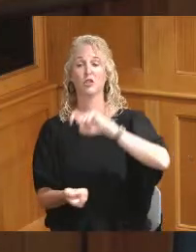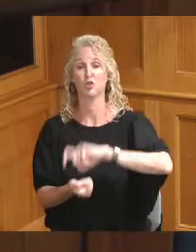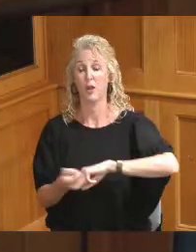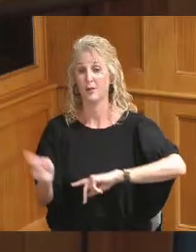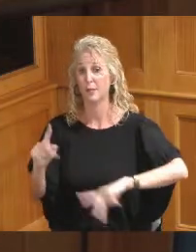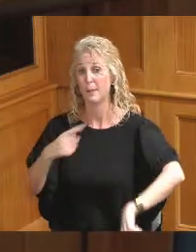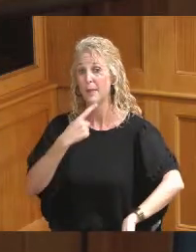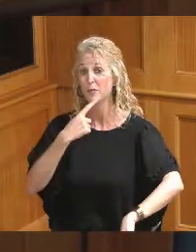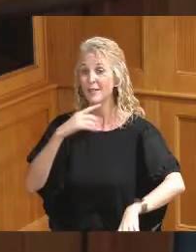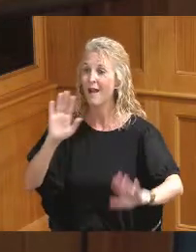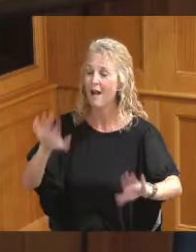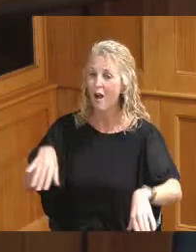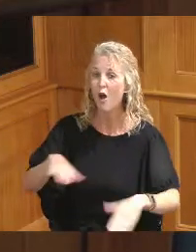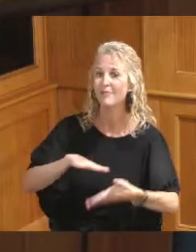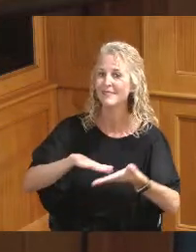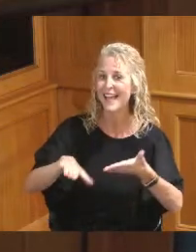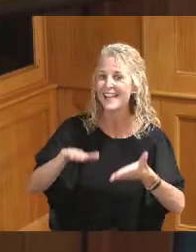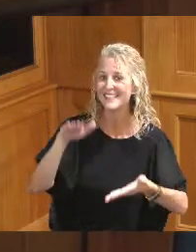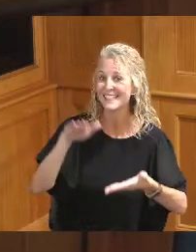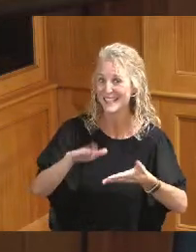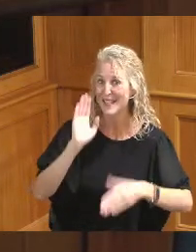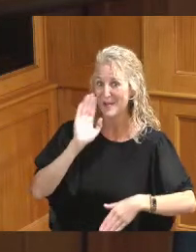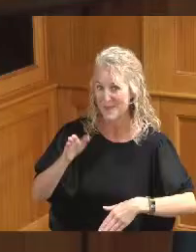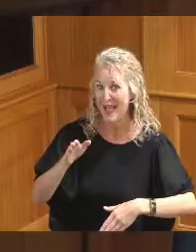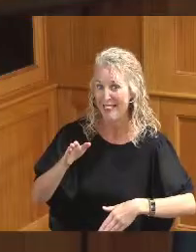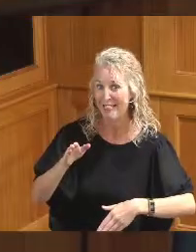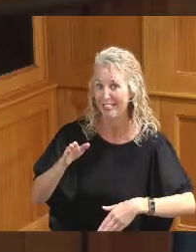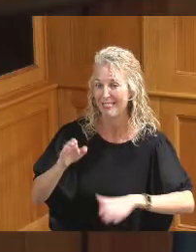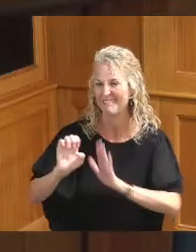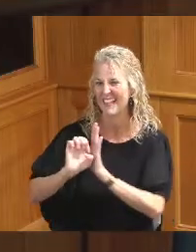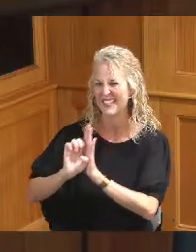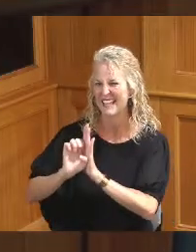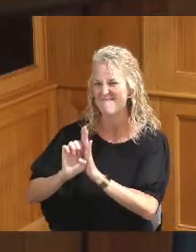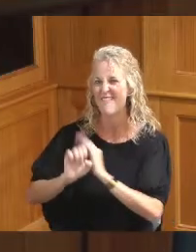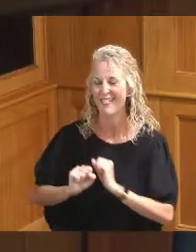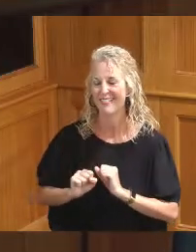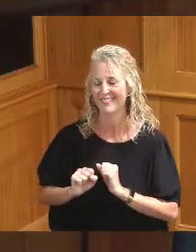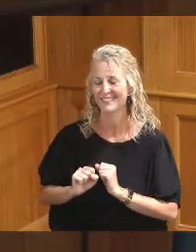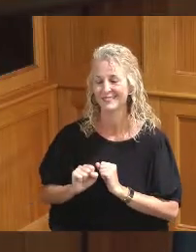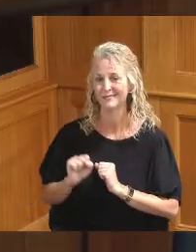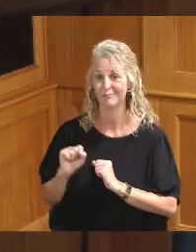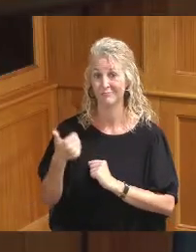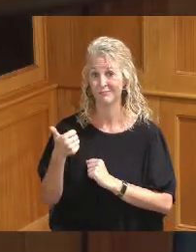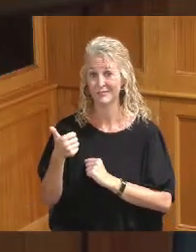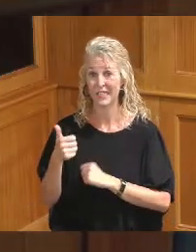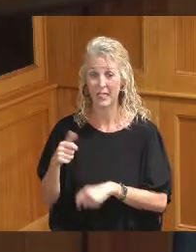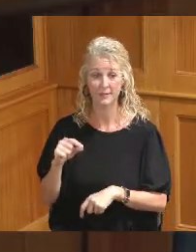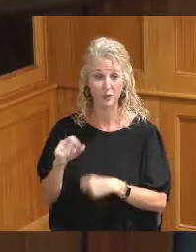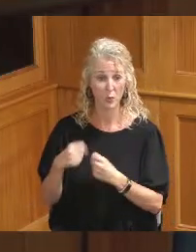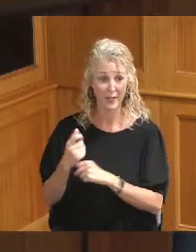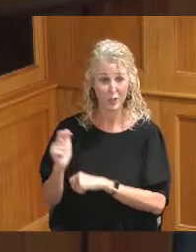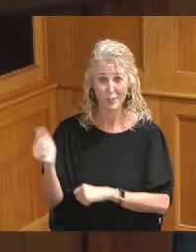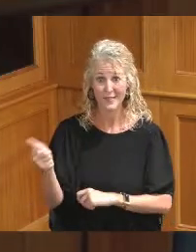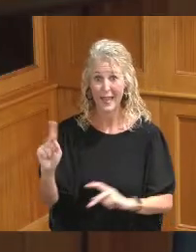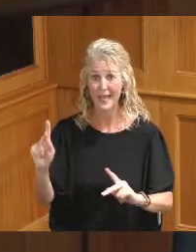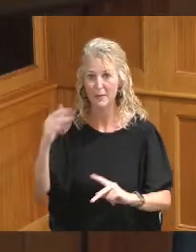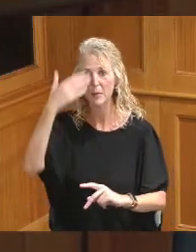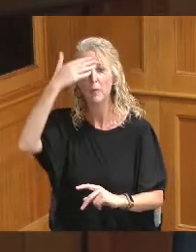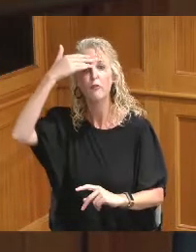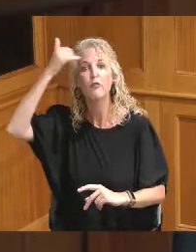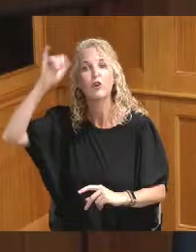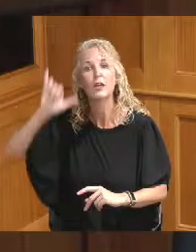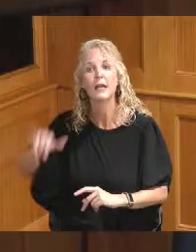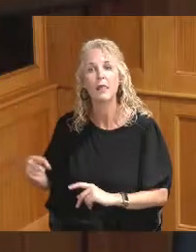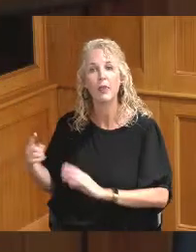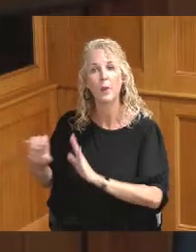with a nice thing called pilot. But then 10 and 20 years from now, people forget about